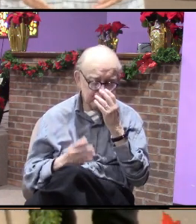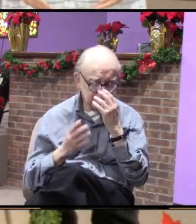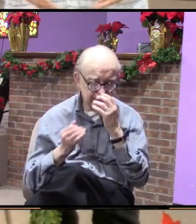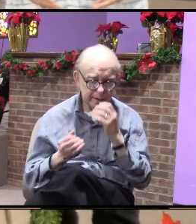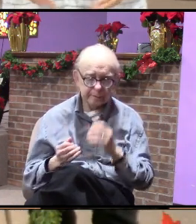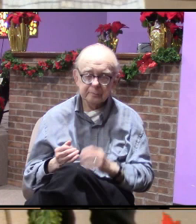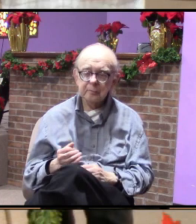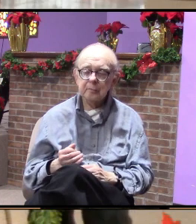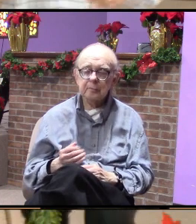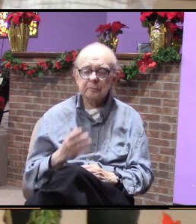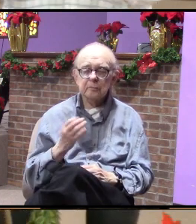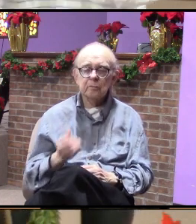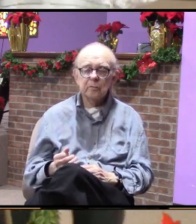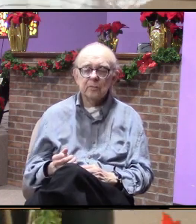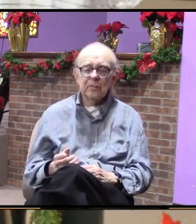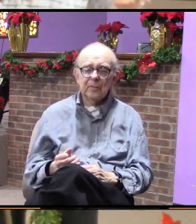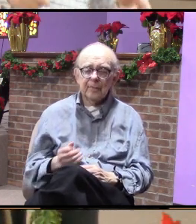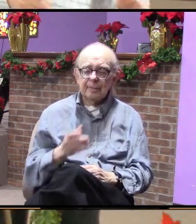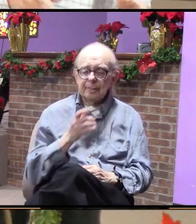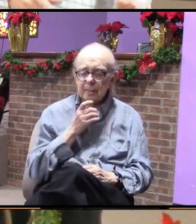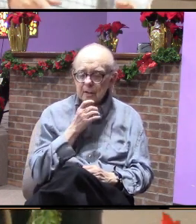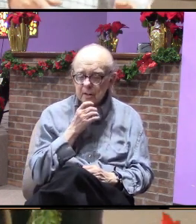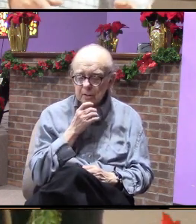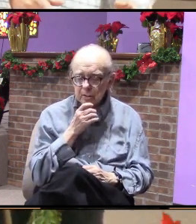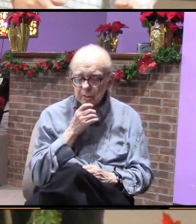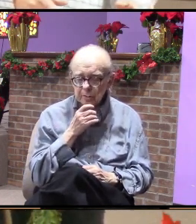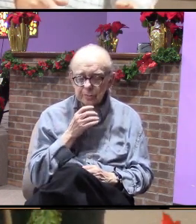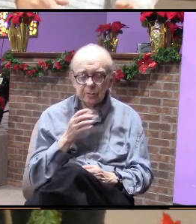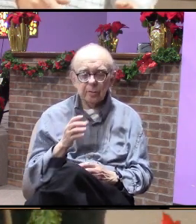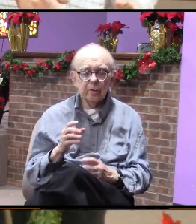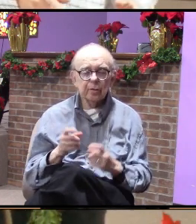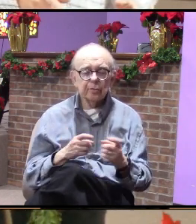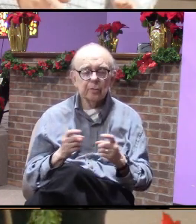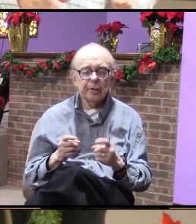Why? Because who's doing the education?